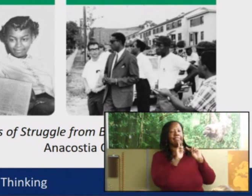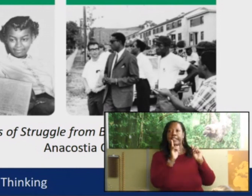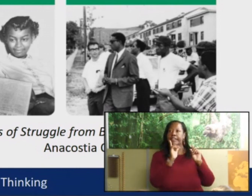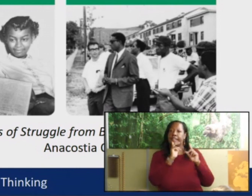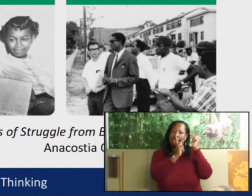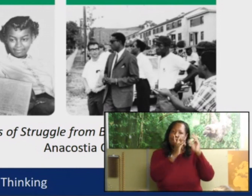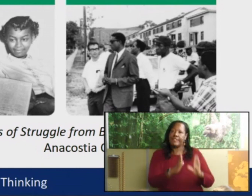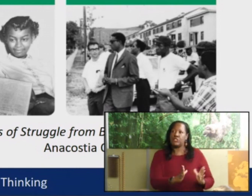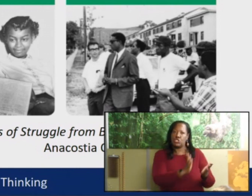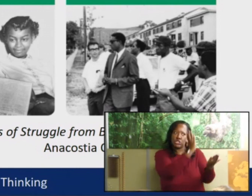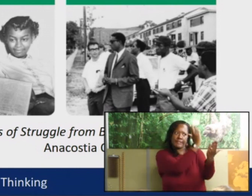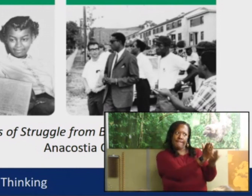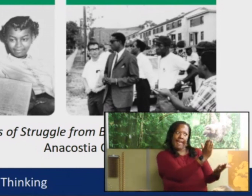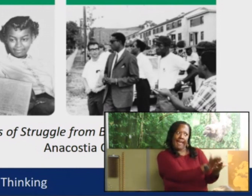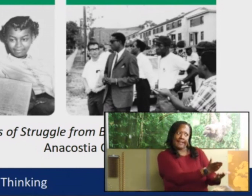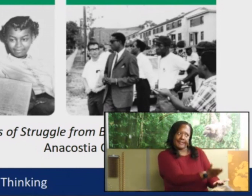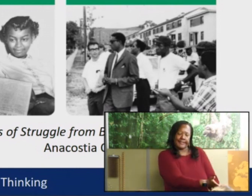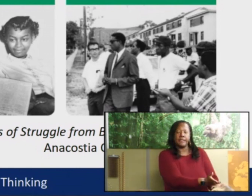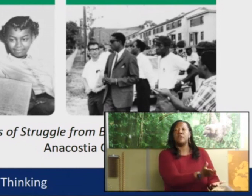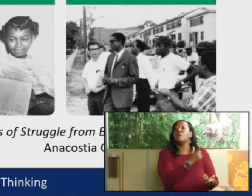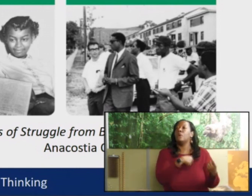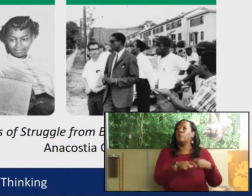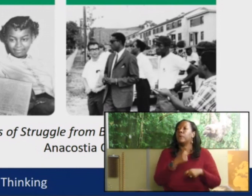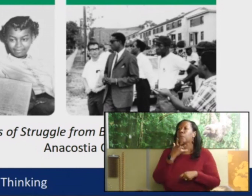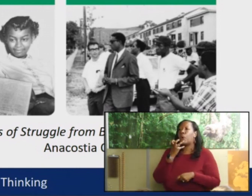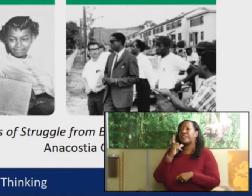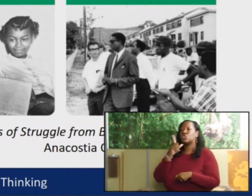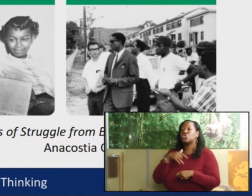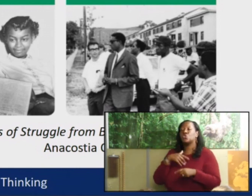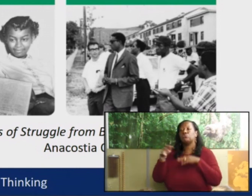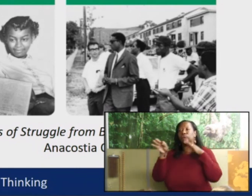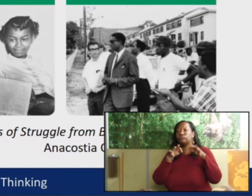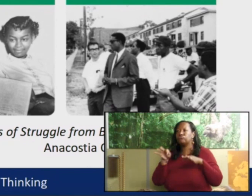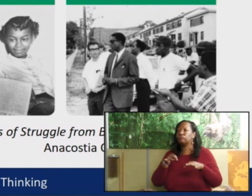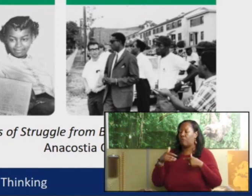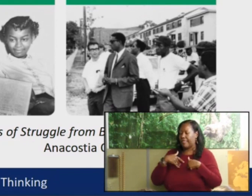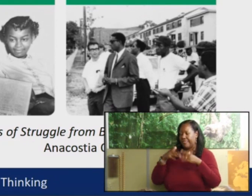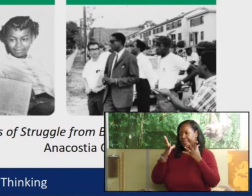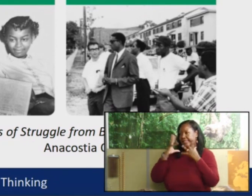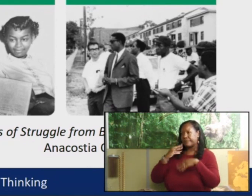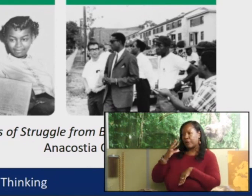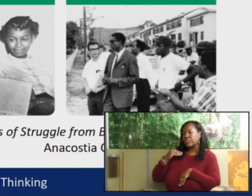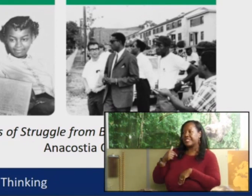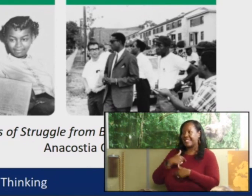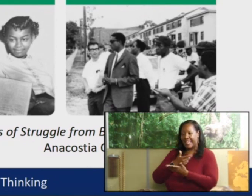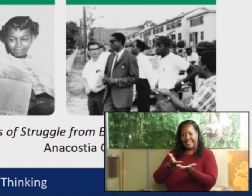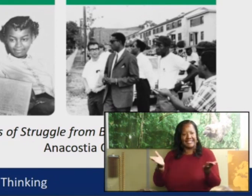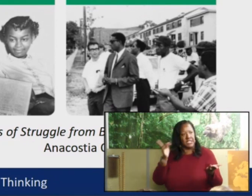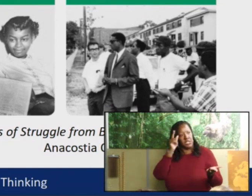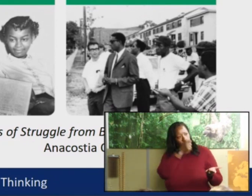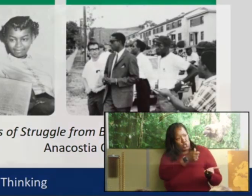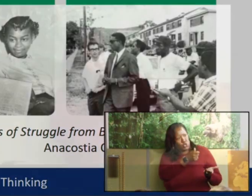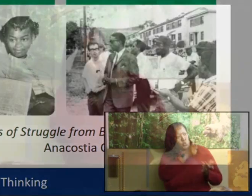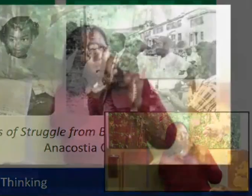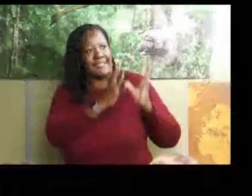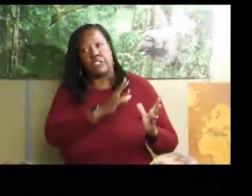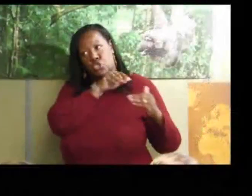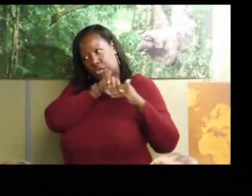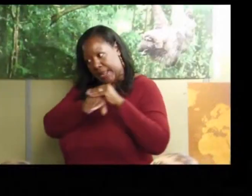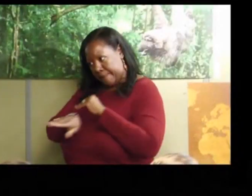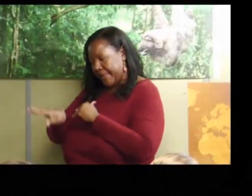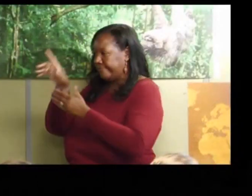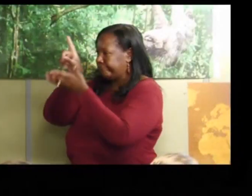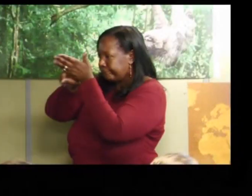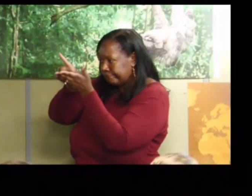facts, we wanted to kind of frame the whole experience as an investigation that visitors can kind of undergo.